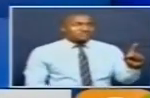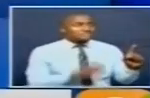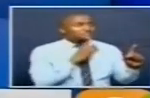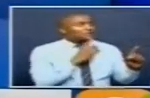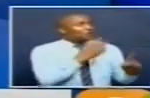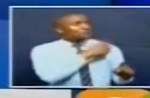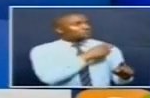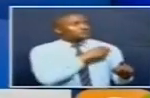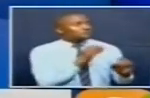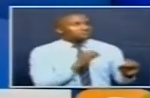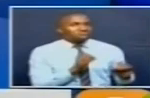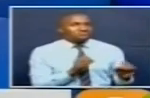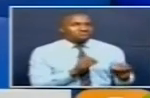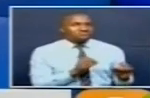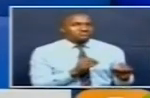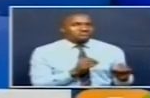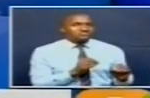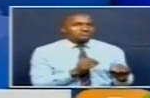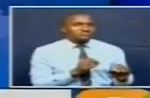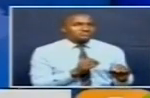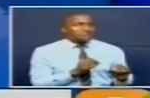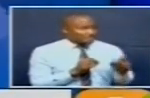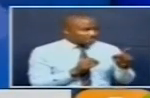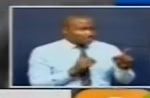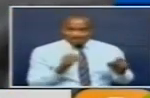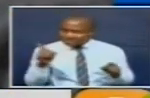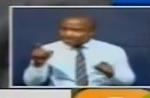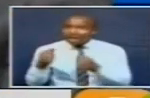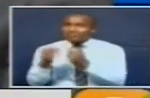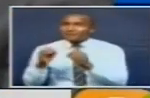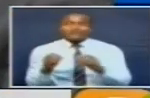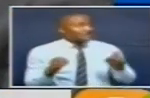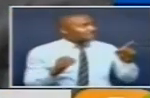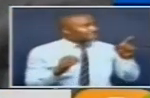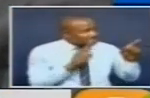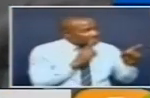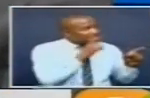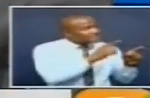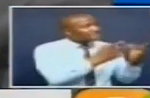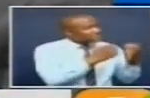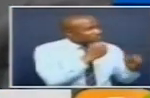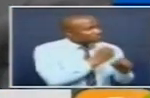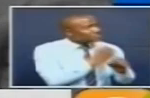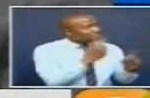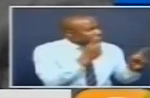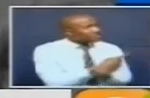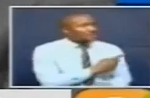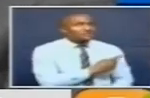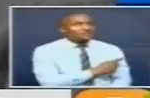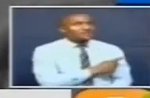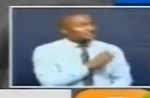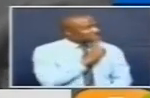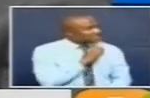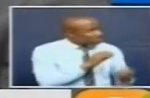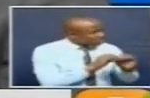in this matter? No, that was not the case. What was the case? What? He said this thing should have been done differently. He actually said it publicly. Yeah, he said